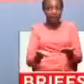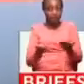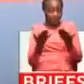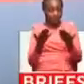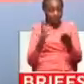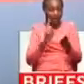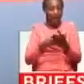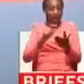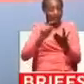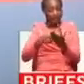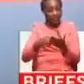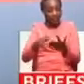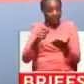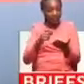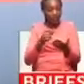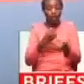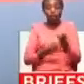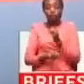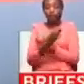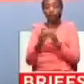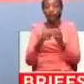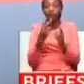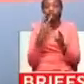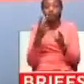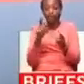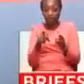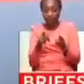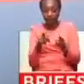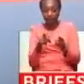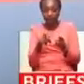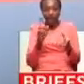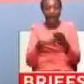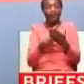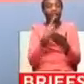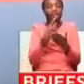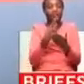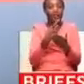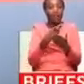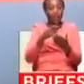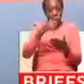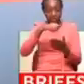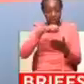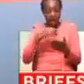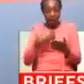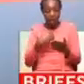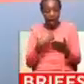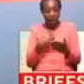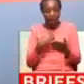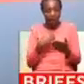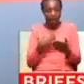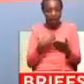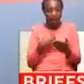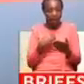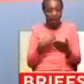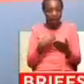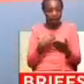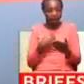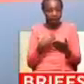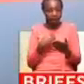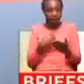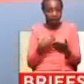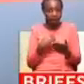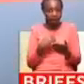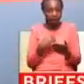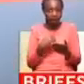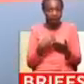begins to explain to the voice what this is. So he says, you know, here we have, you know, some kind of a